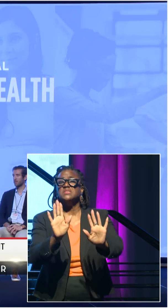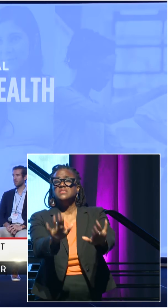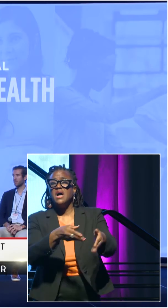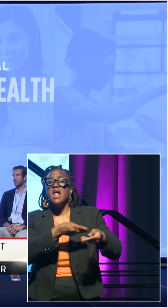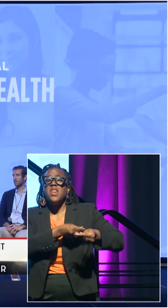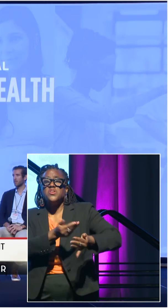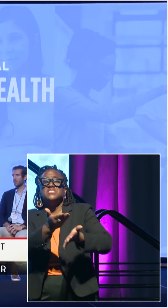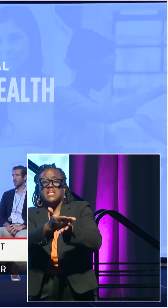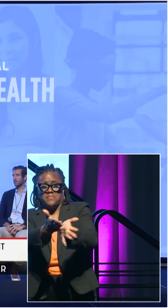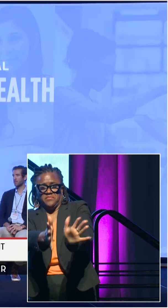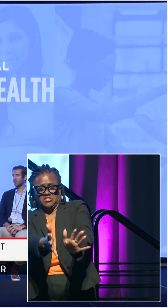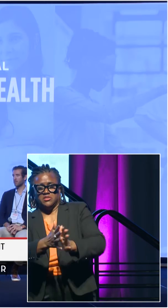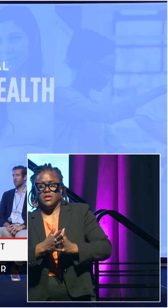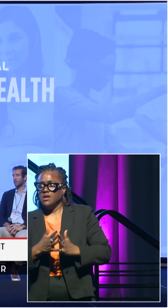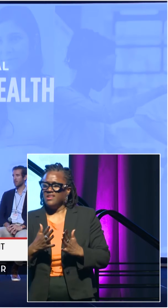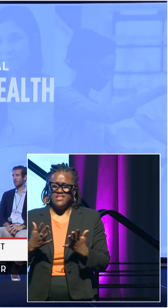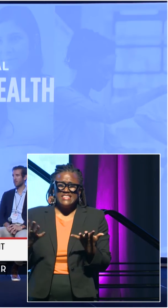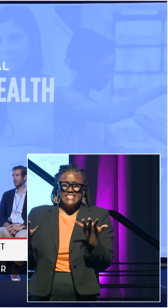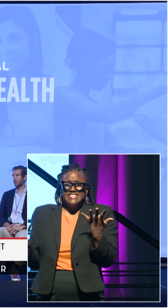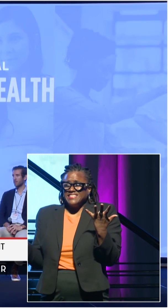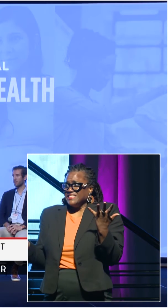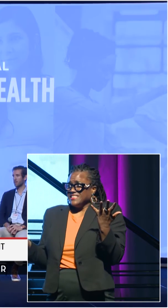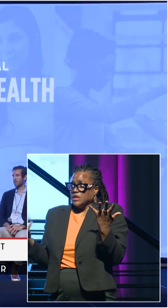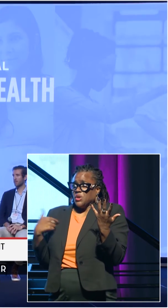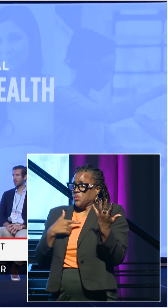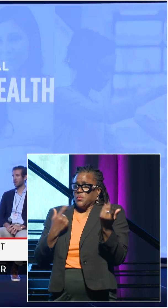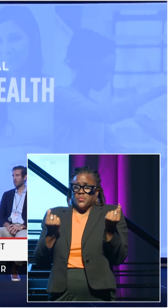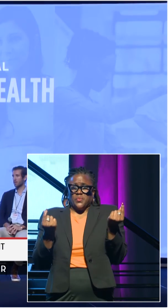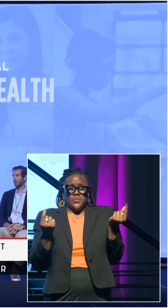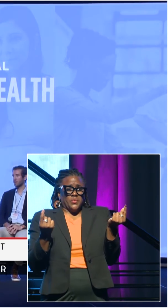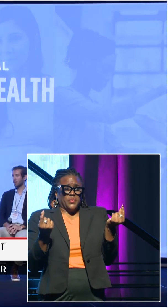that's a really big pain point that we don't really know how to navigate around.